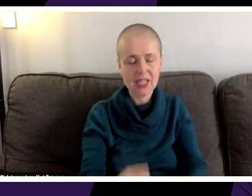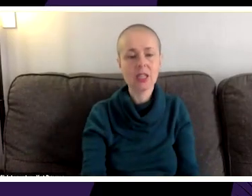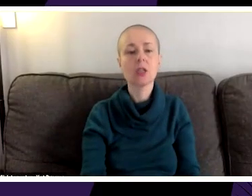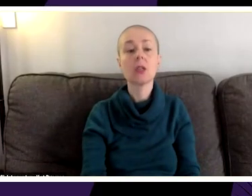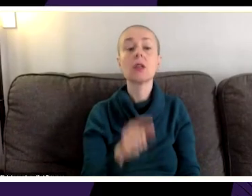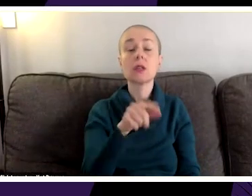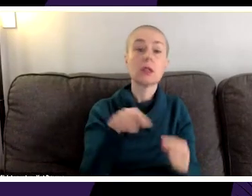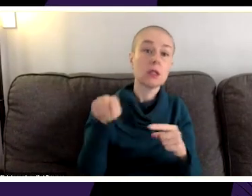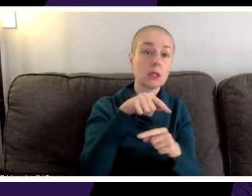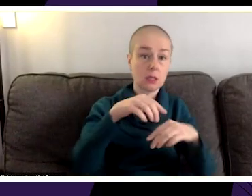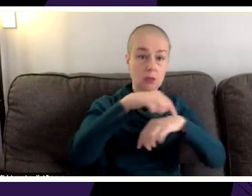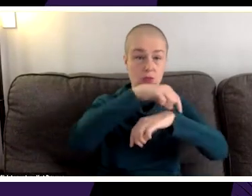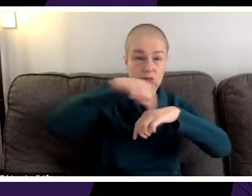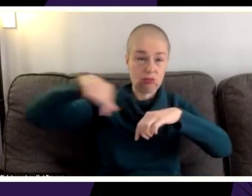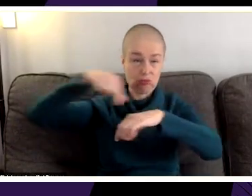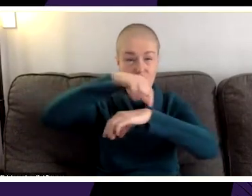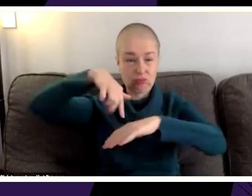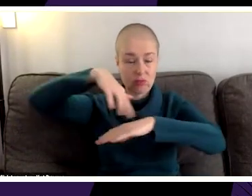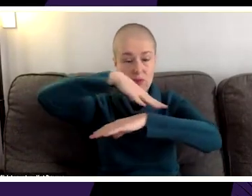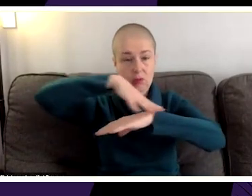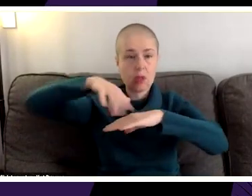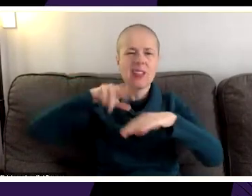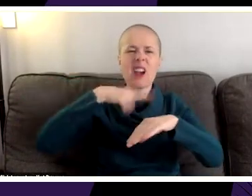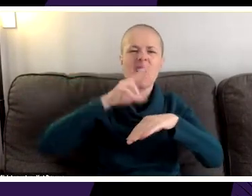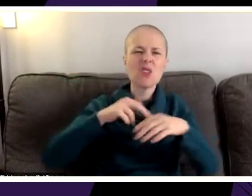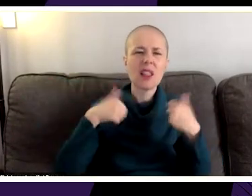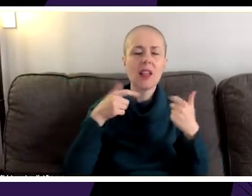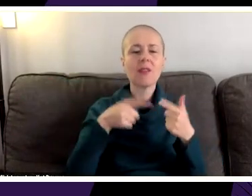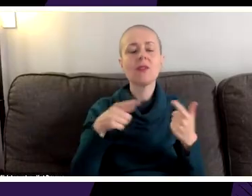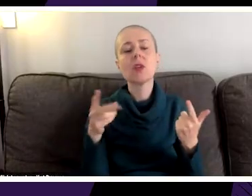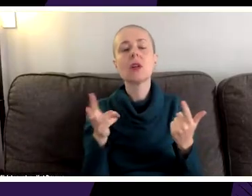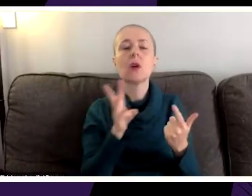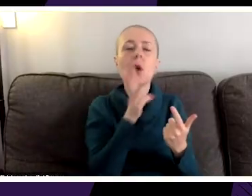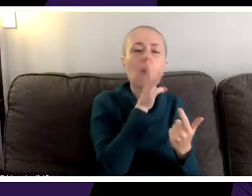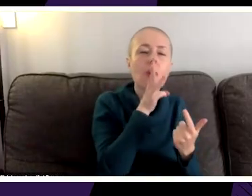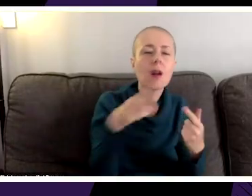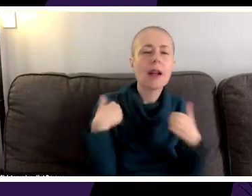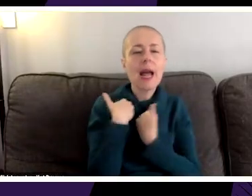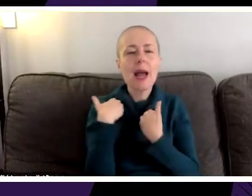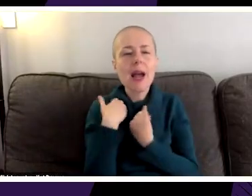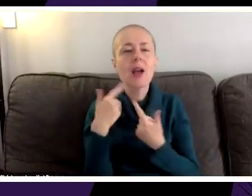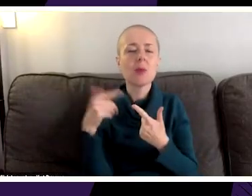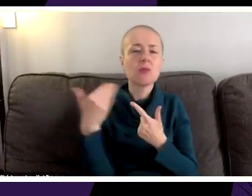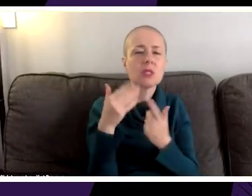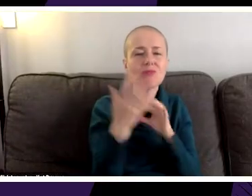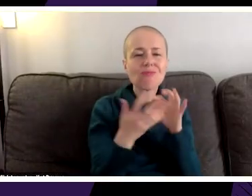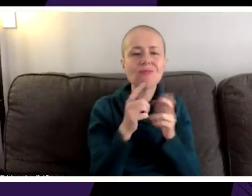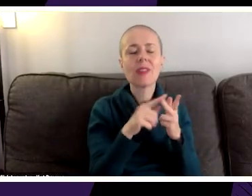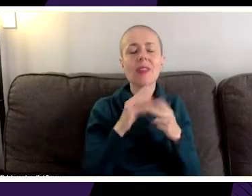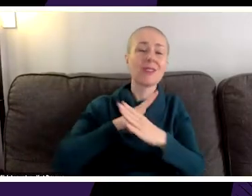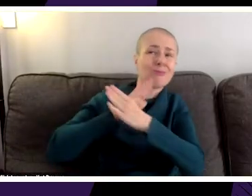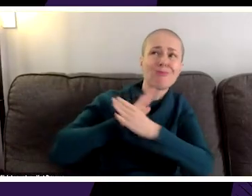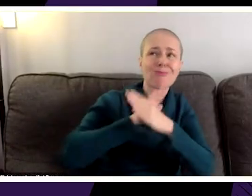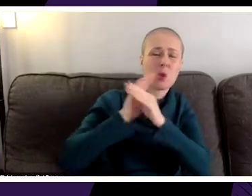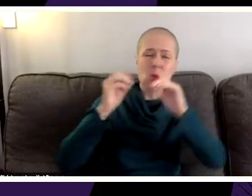Mangroves provide a natural habitat for many aquatic organisms and shield inland habitats and communities from tropical storms. But during